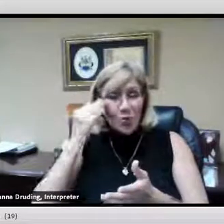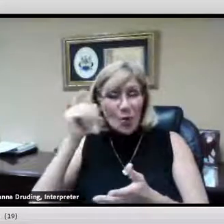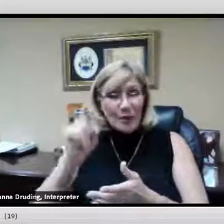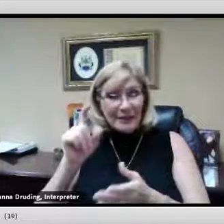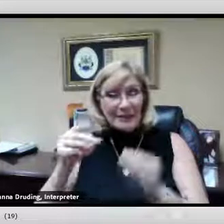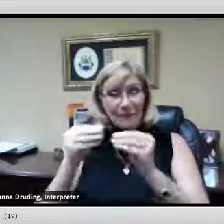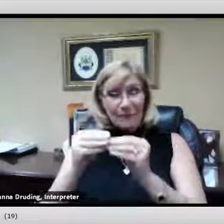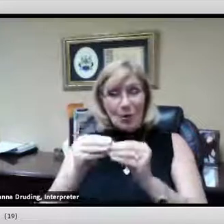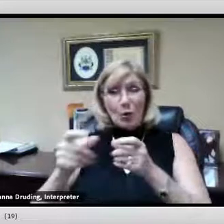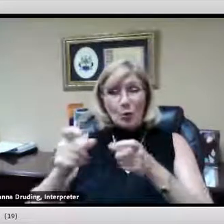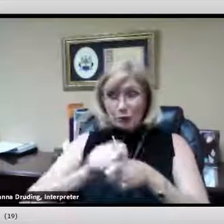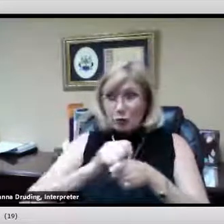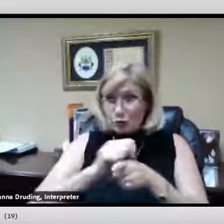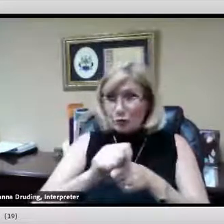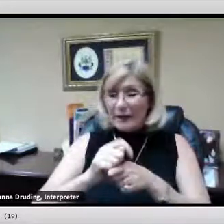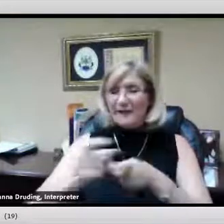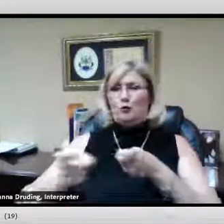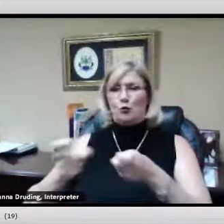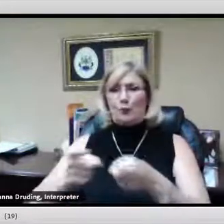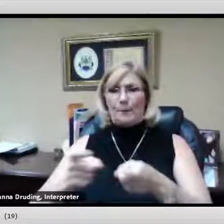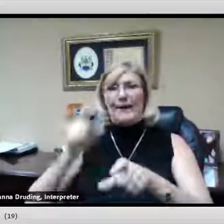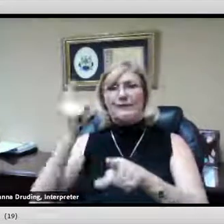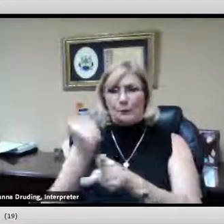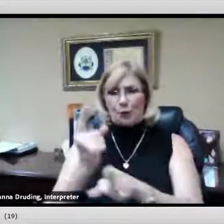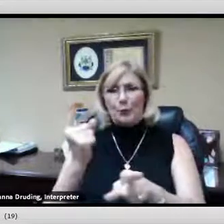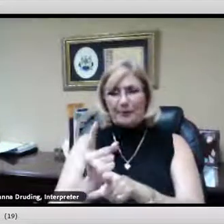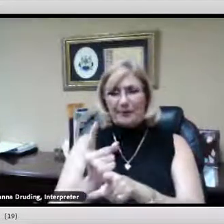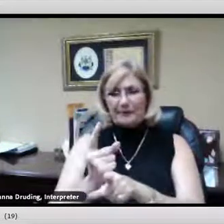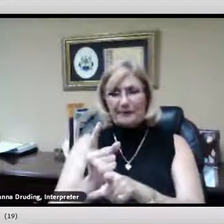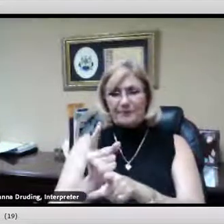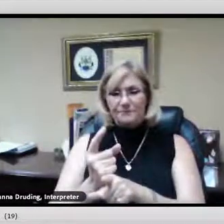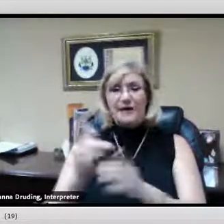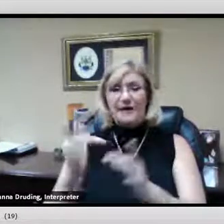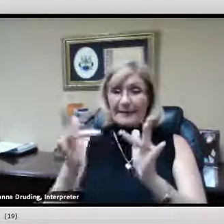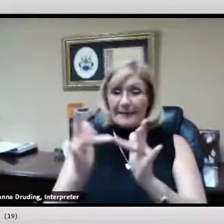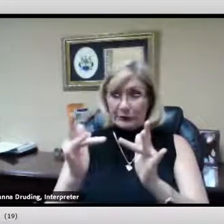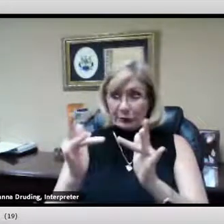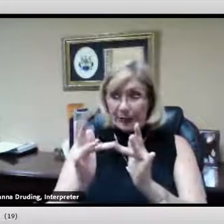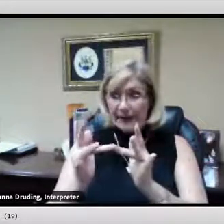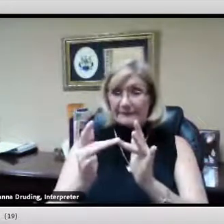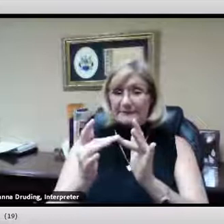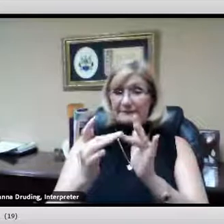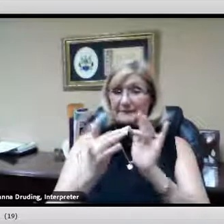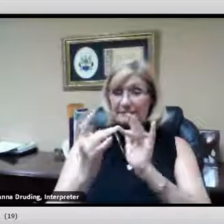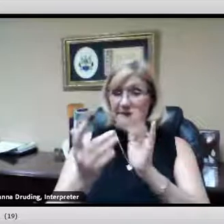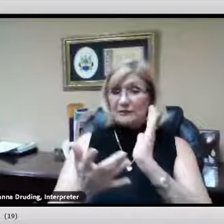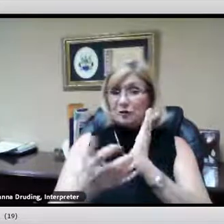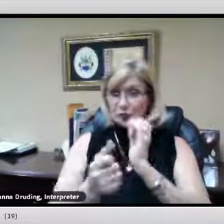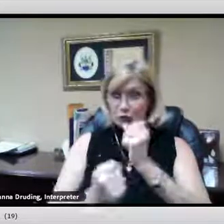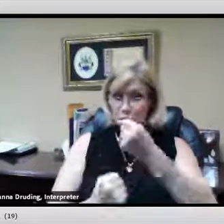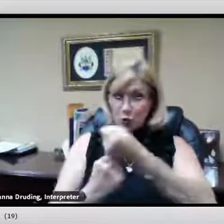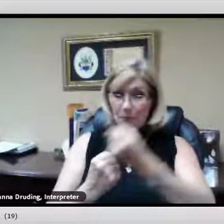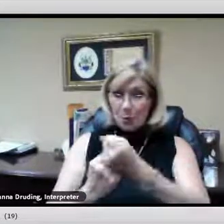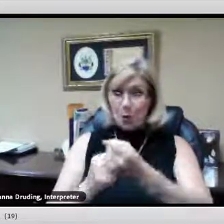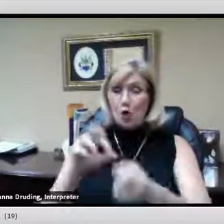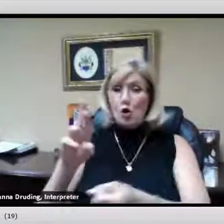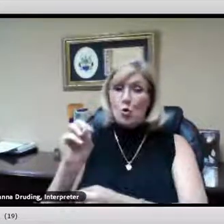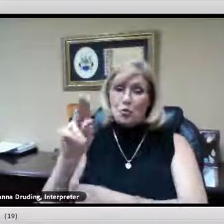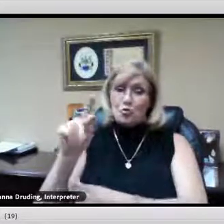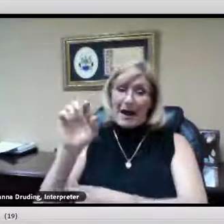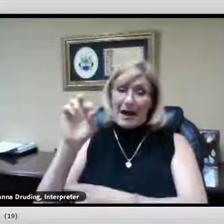really manage appropriately. Internet support, router, wireless, and firewall